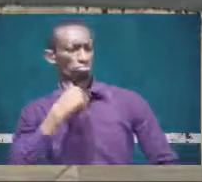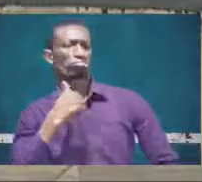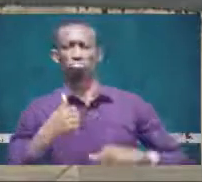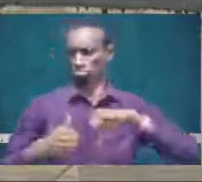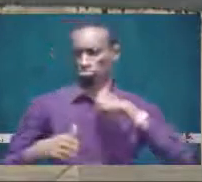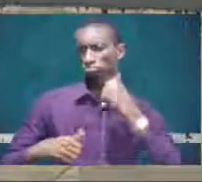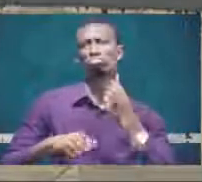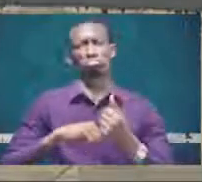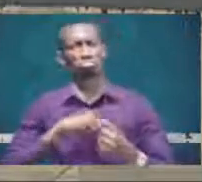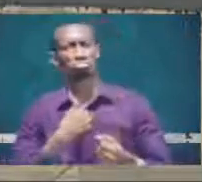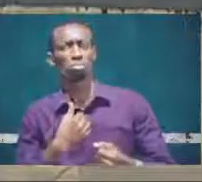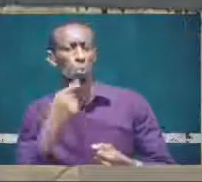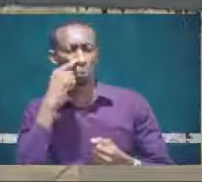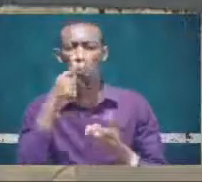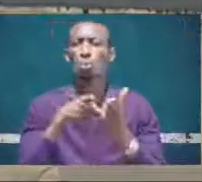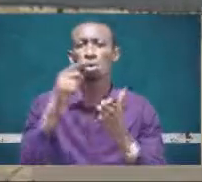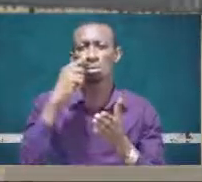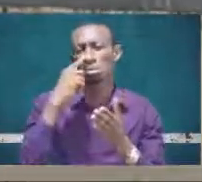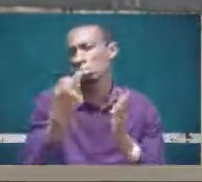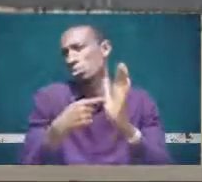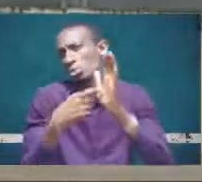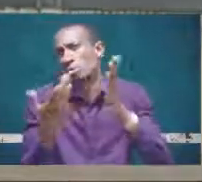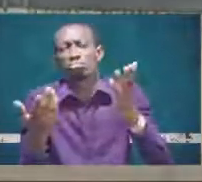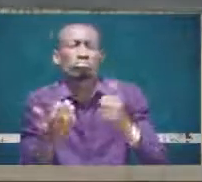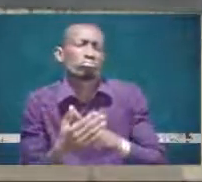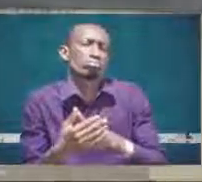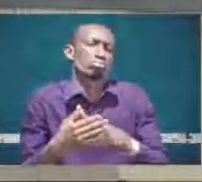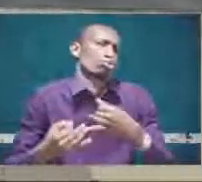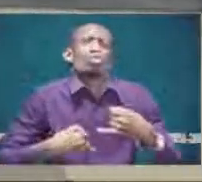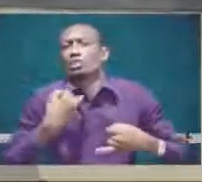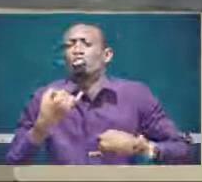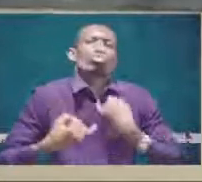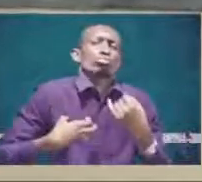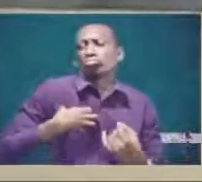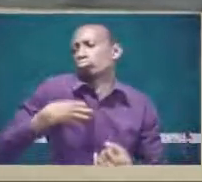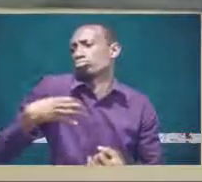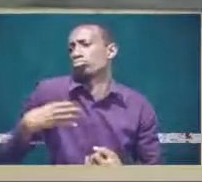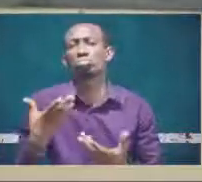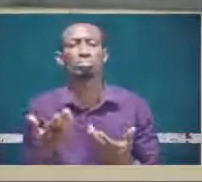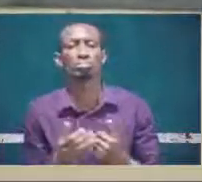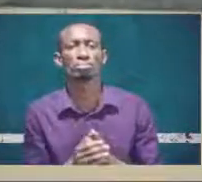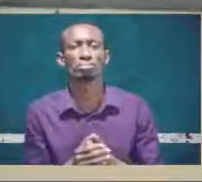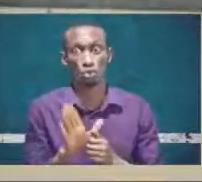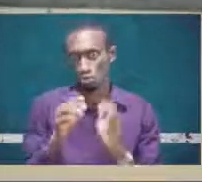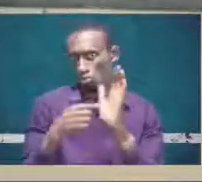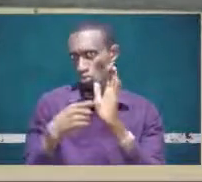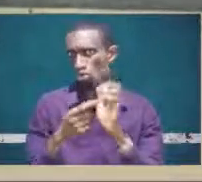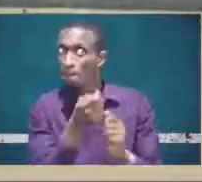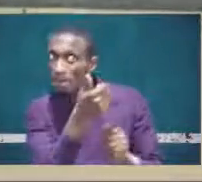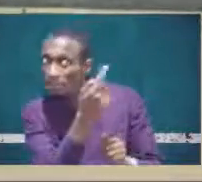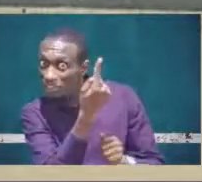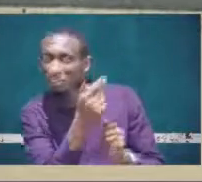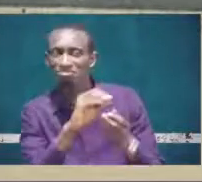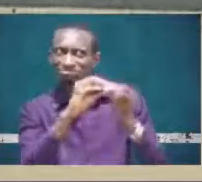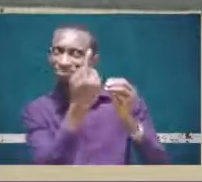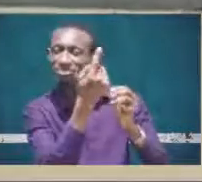for prestigious reasons. So if maybe this is price 1,